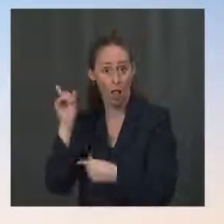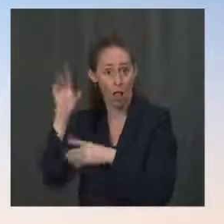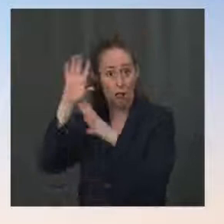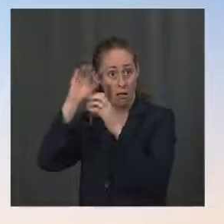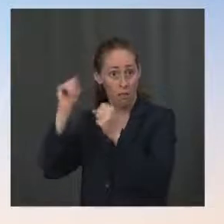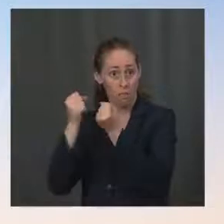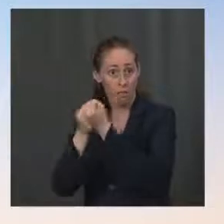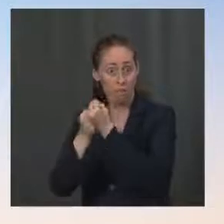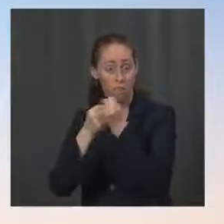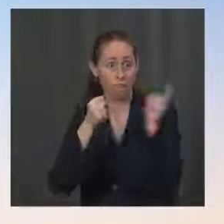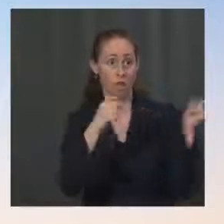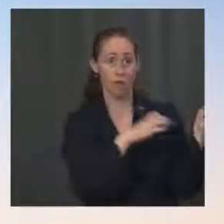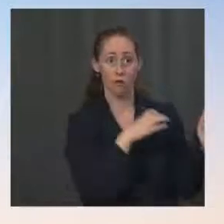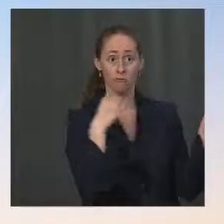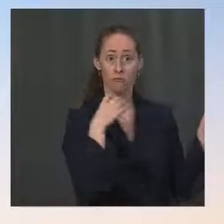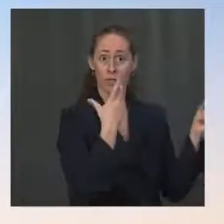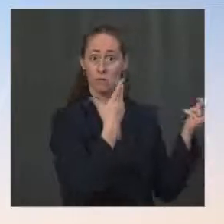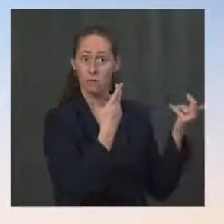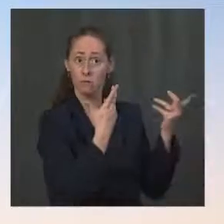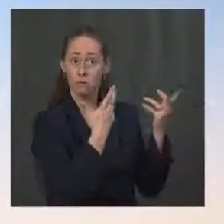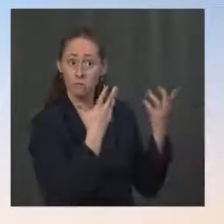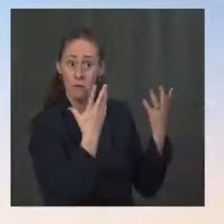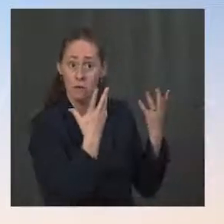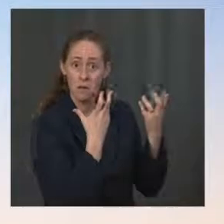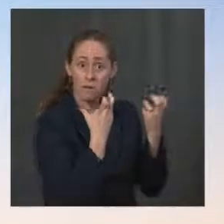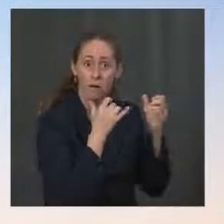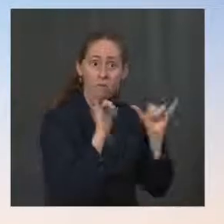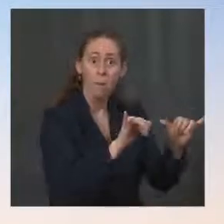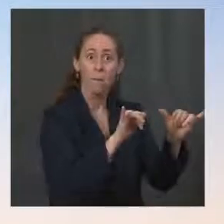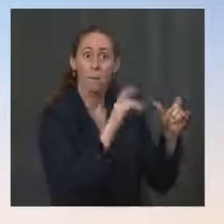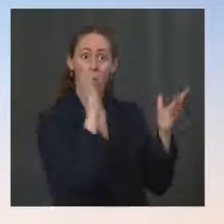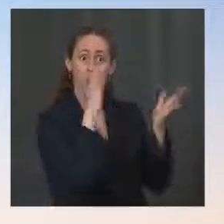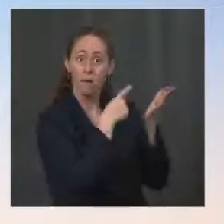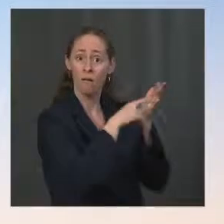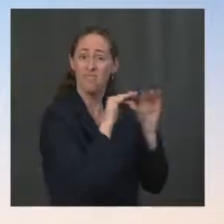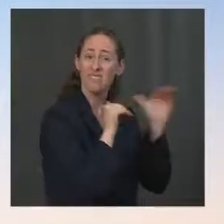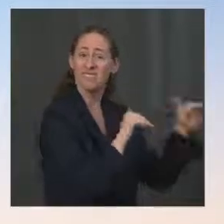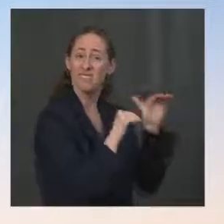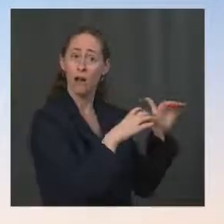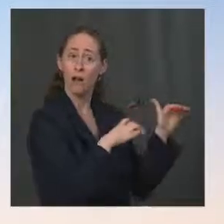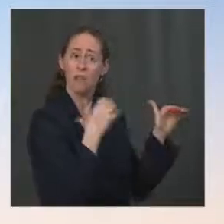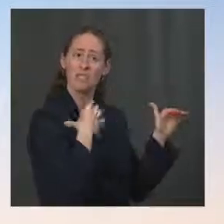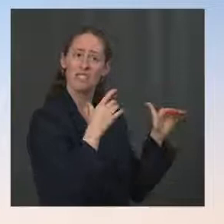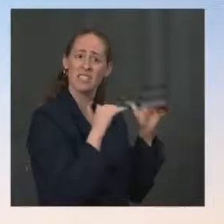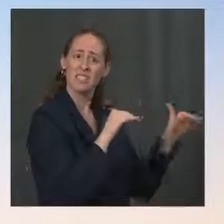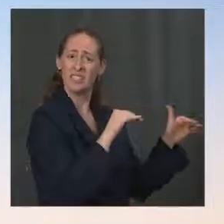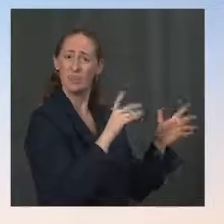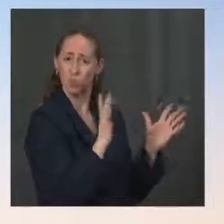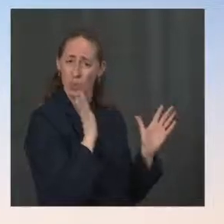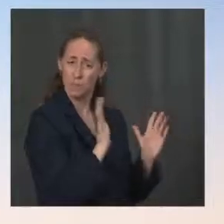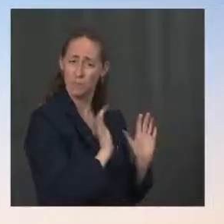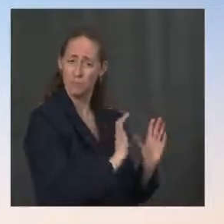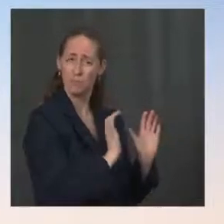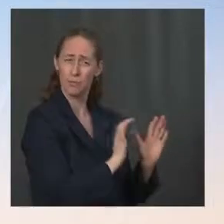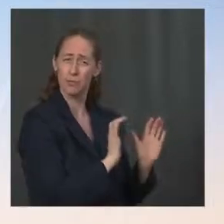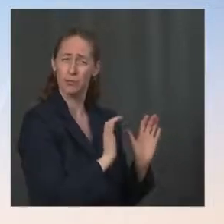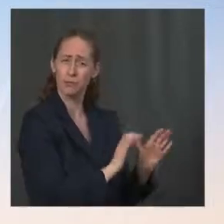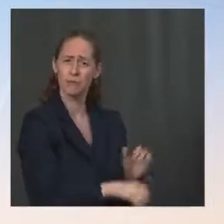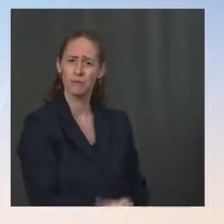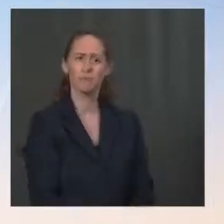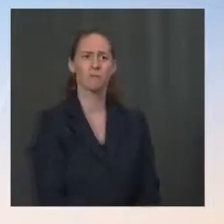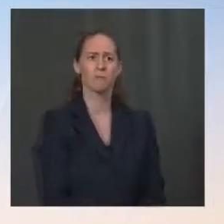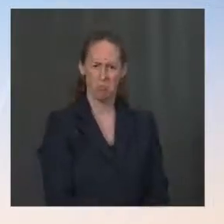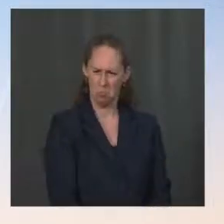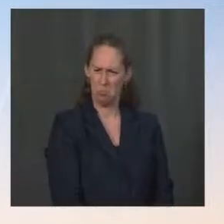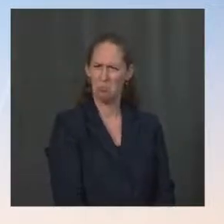to actively urge Congress to take up a vote and pass one, to issue one? He has conveyed that, but I think